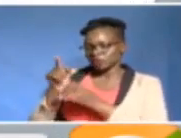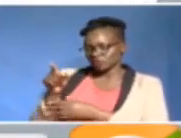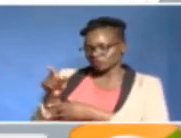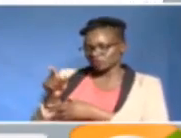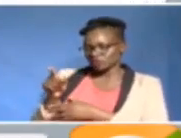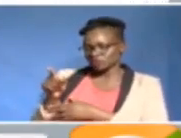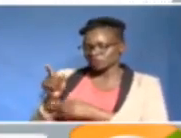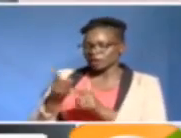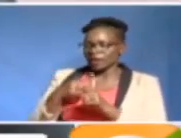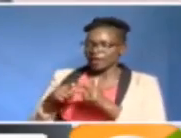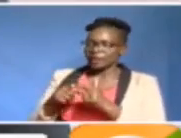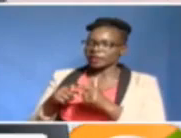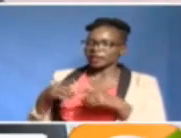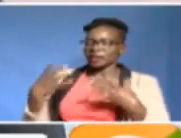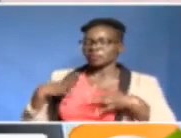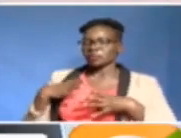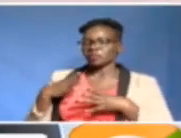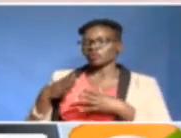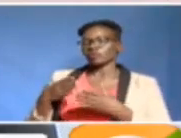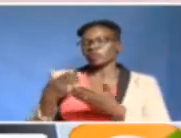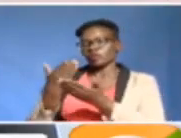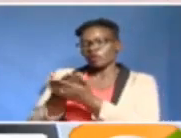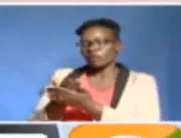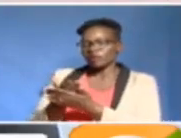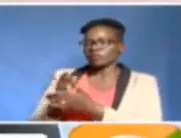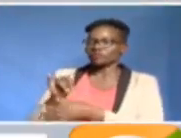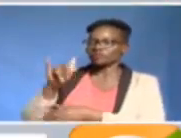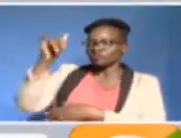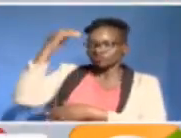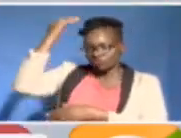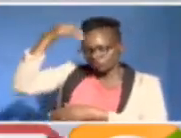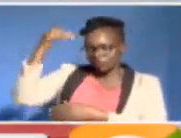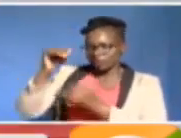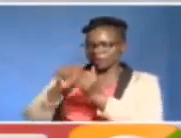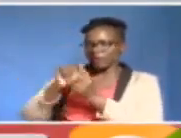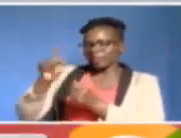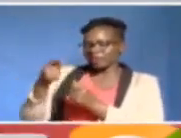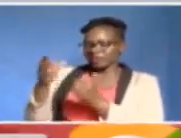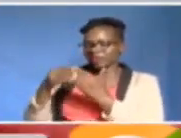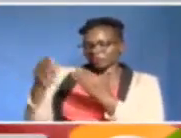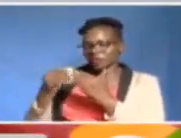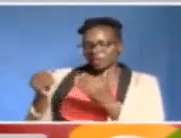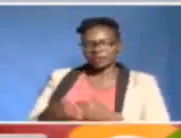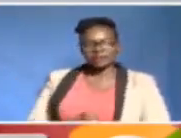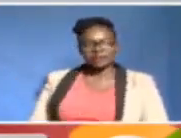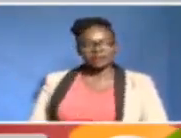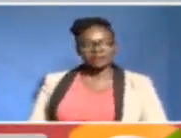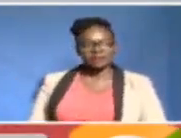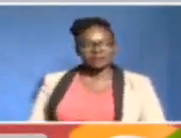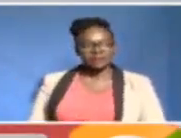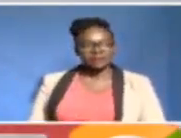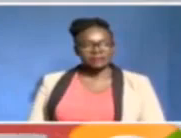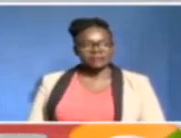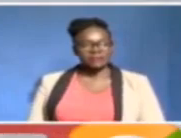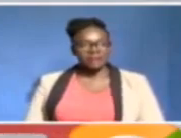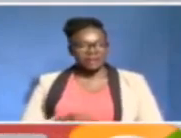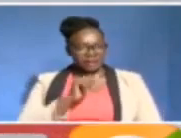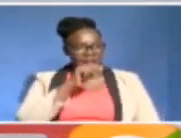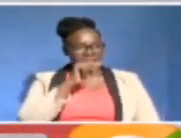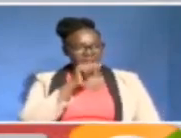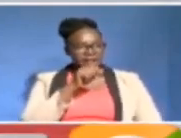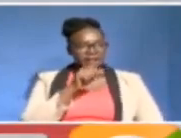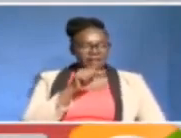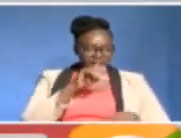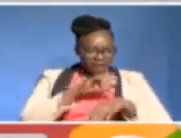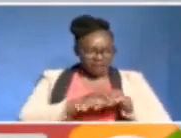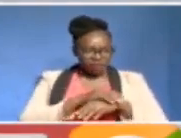were offered a trip to Dubai for, was it $10,000? Yeah, that was my first time. Like, I got this DM, and then this